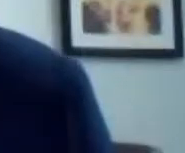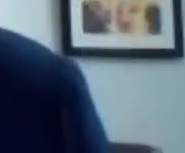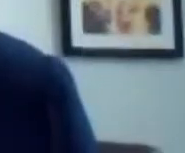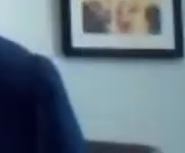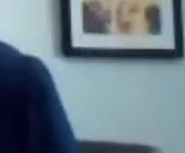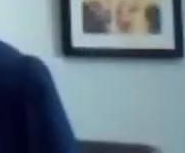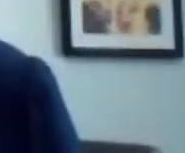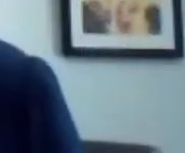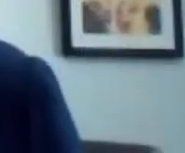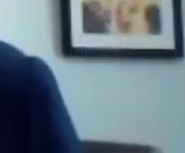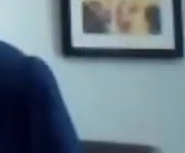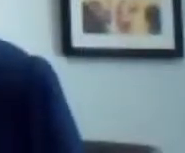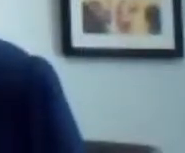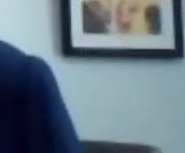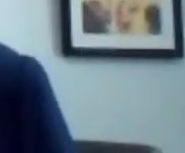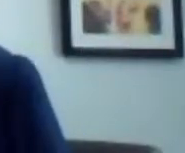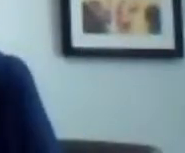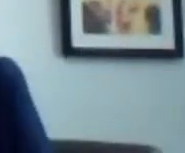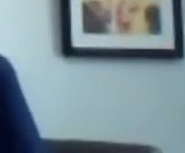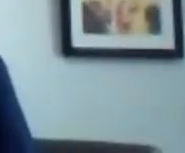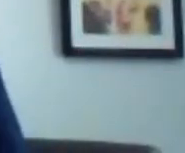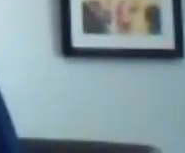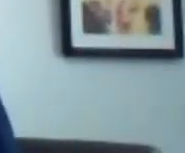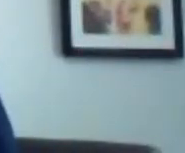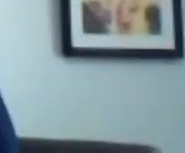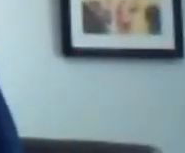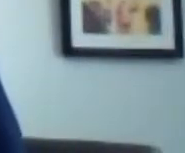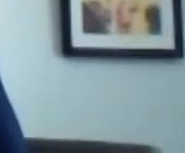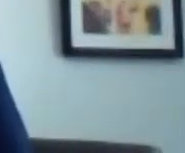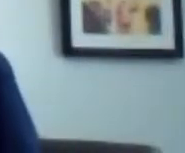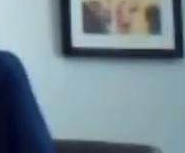Good morning, everyone.